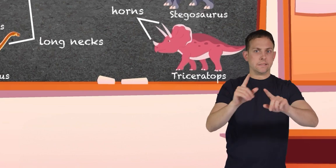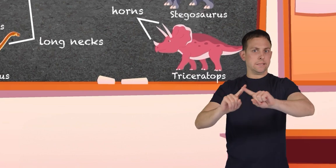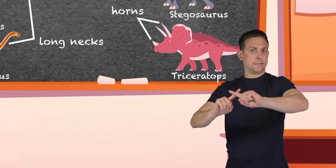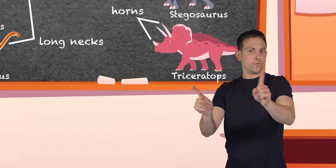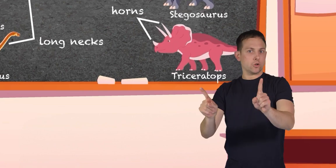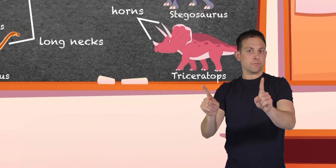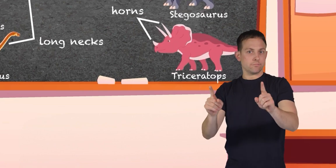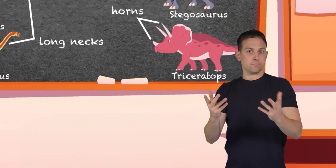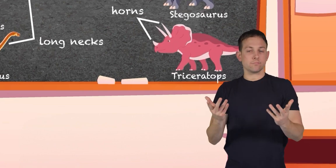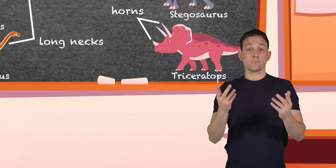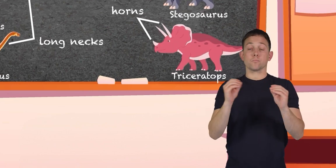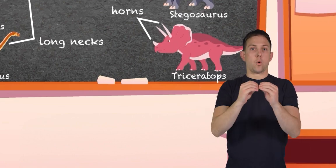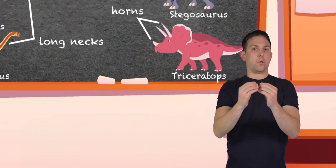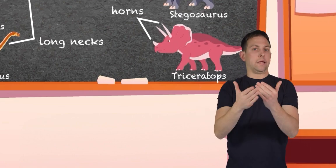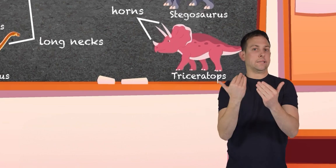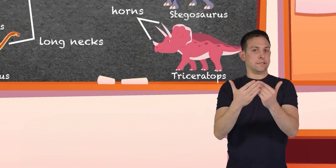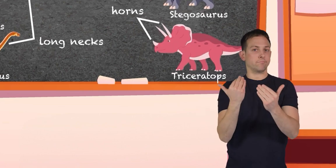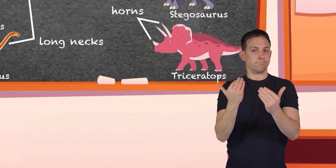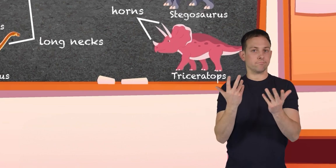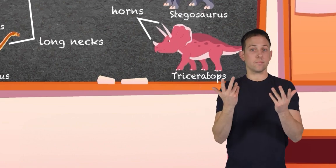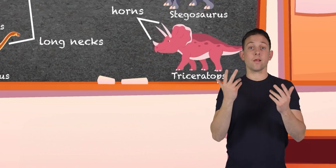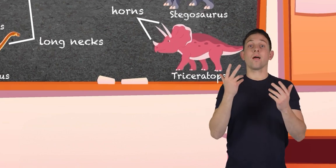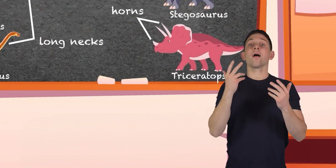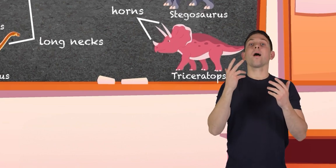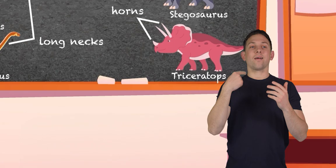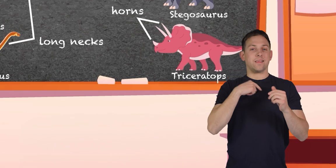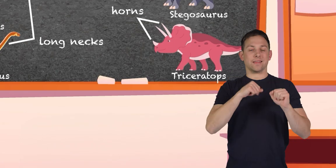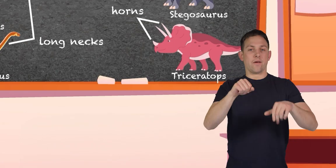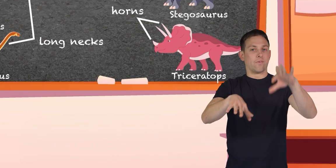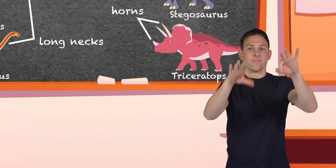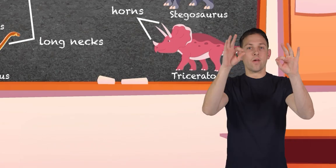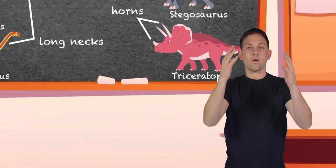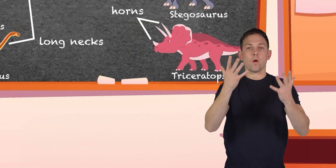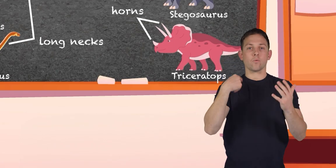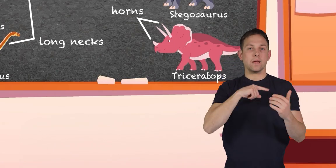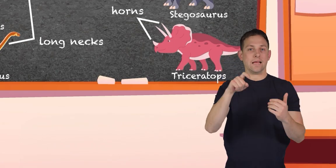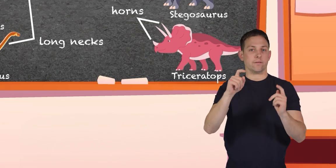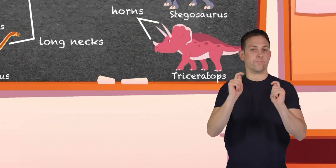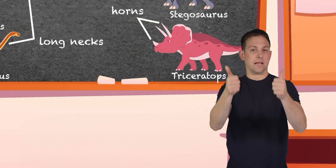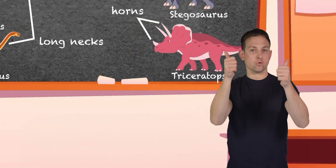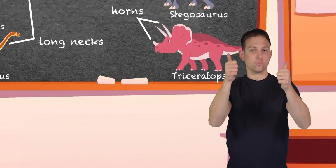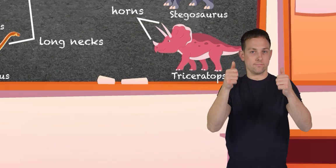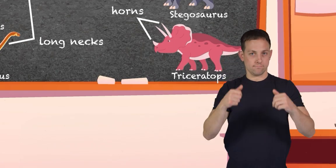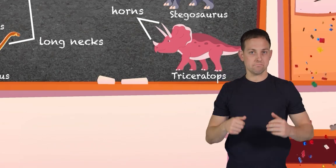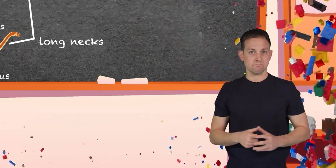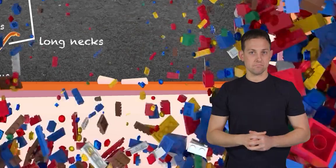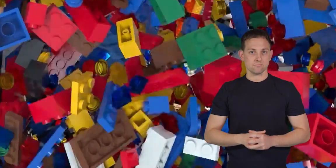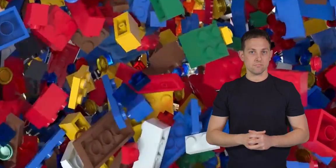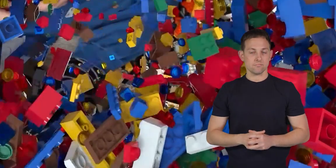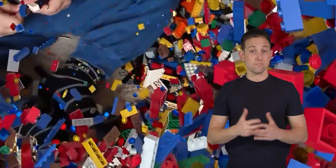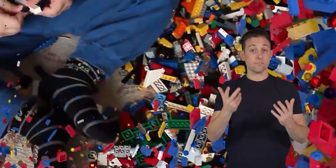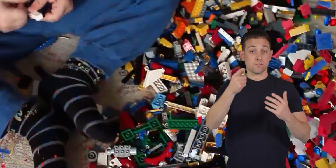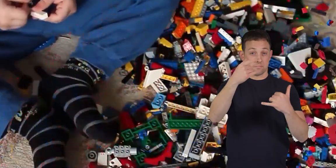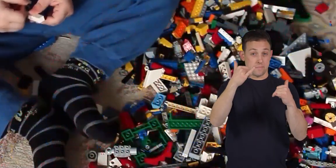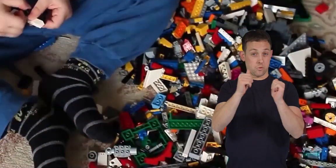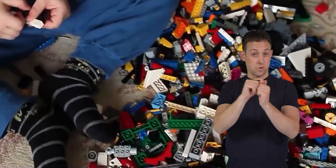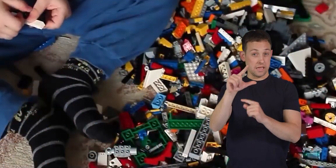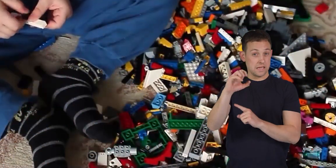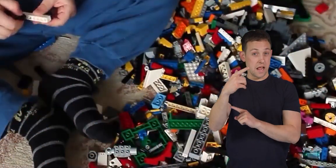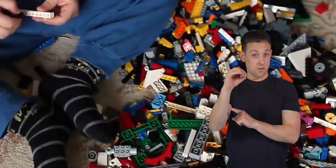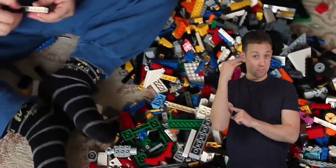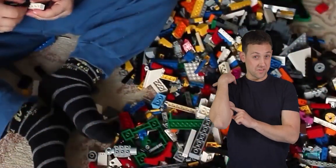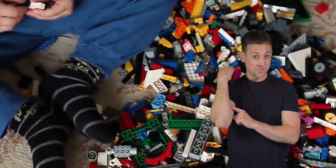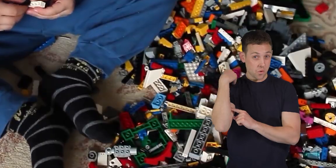and differences more easily, and we can find what we need faster. Have you ever played